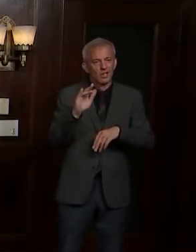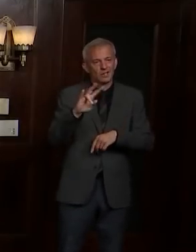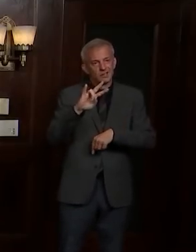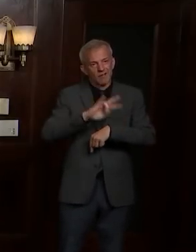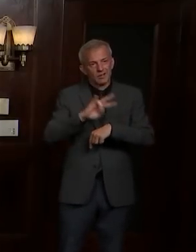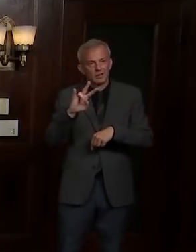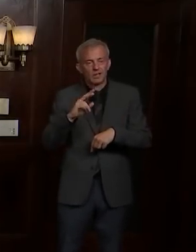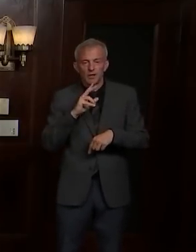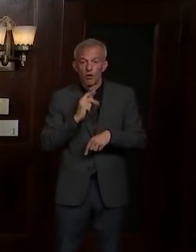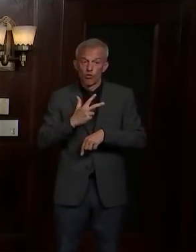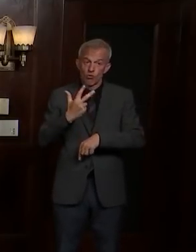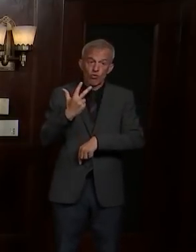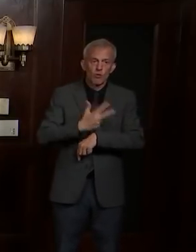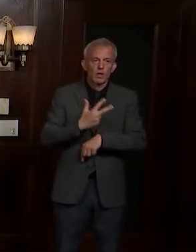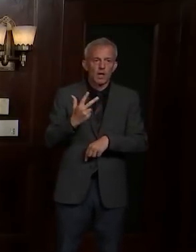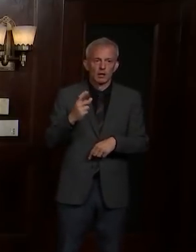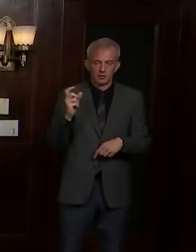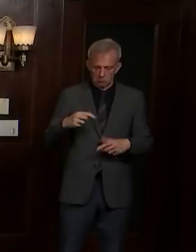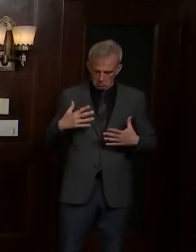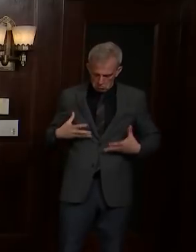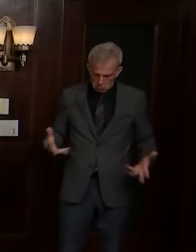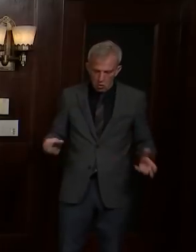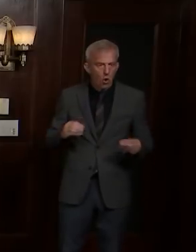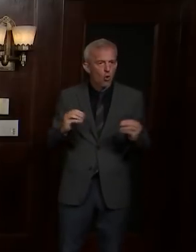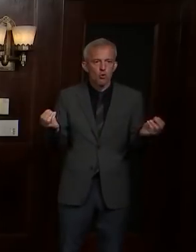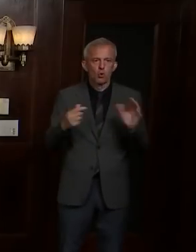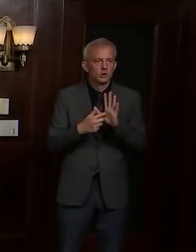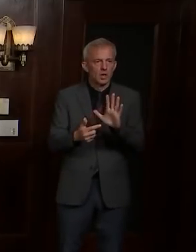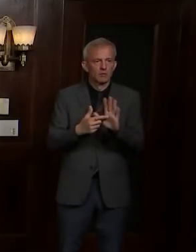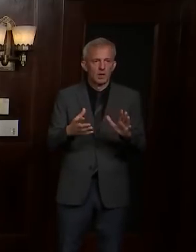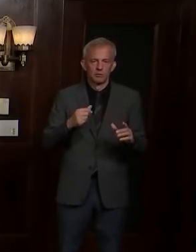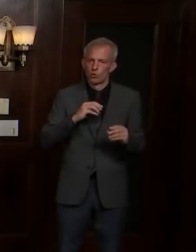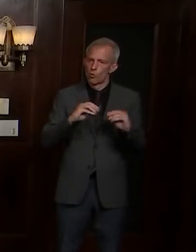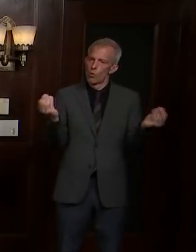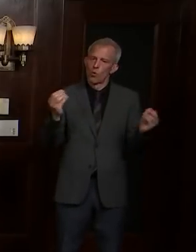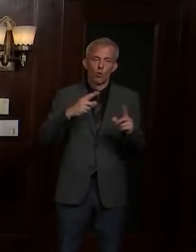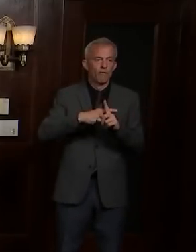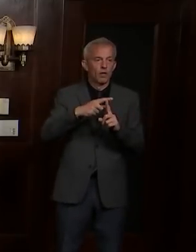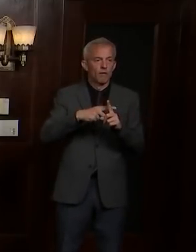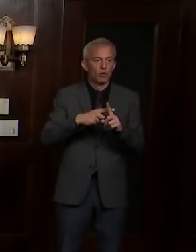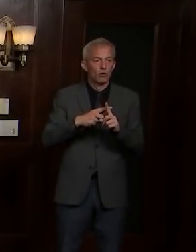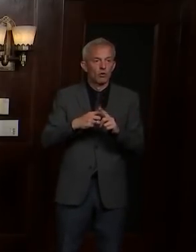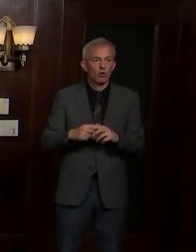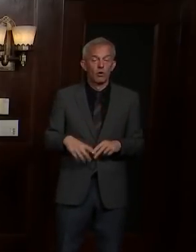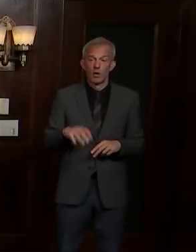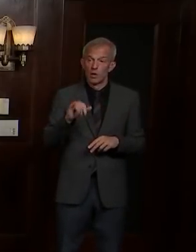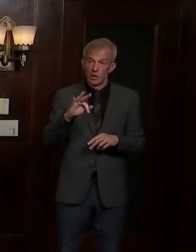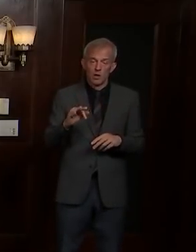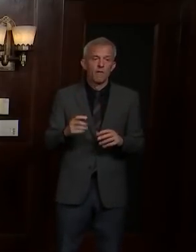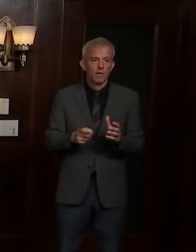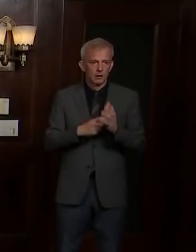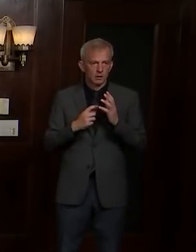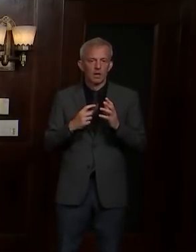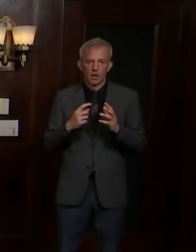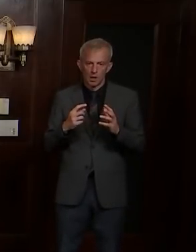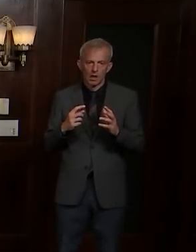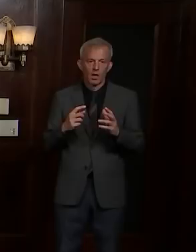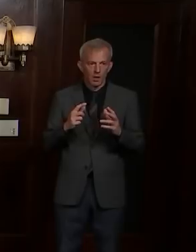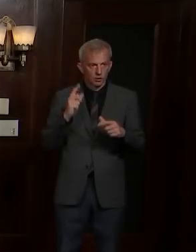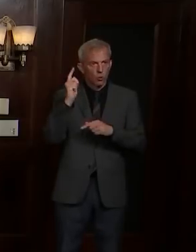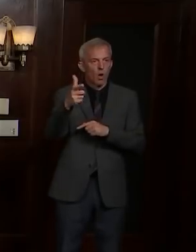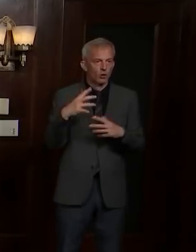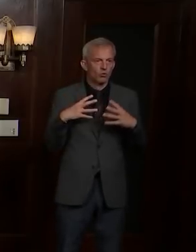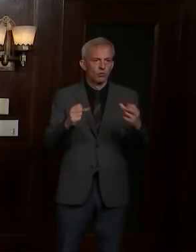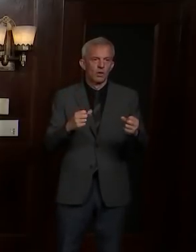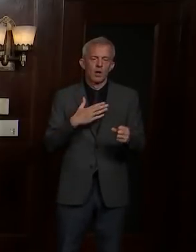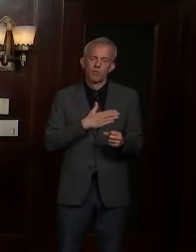days have to be symptom-free and fever-free. So if it takes a while for you to recover, then please stay